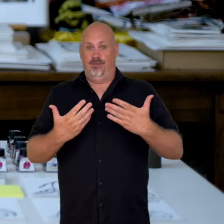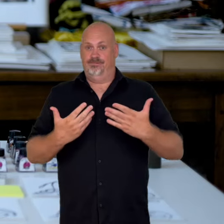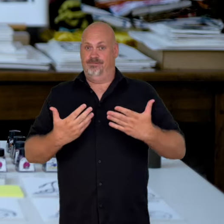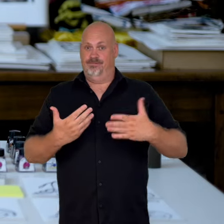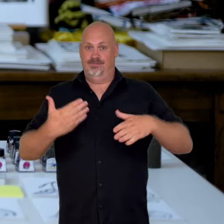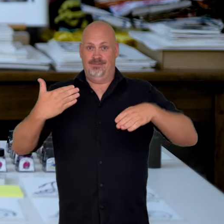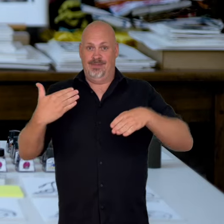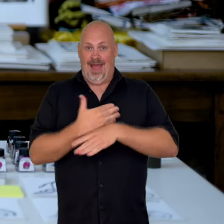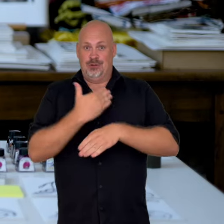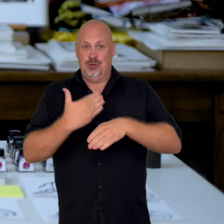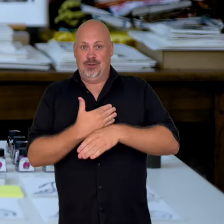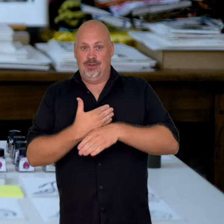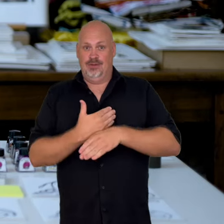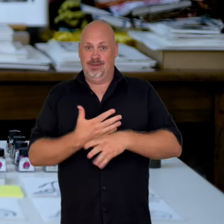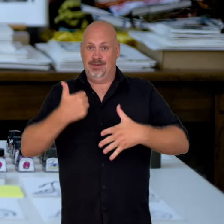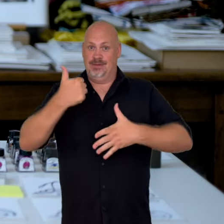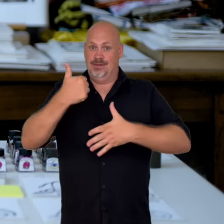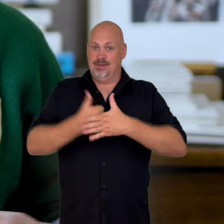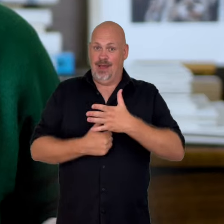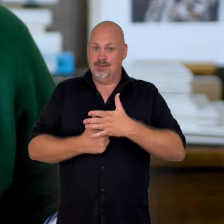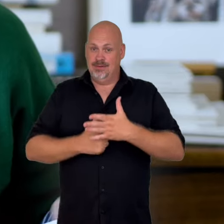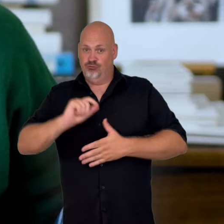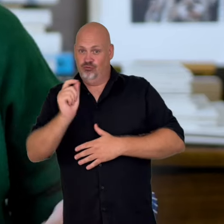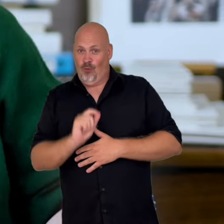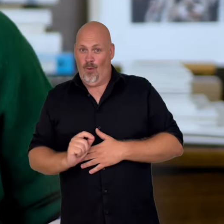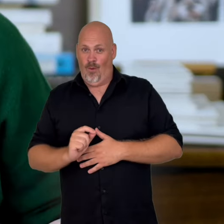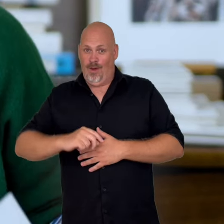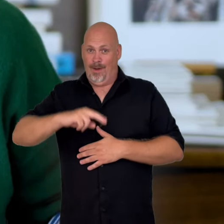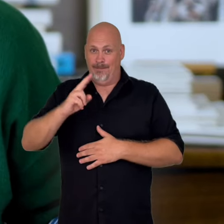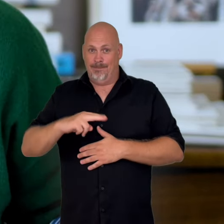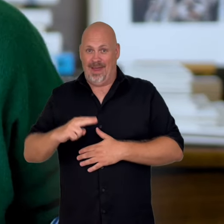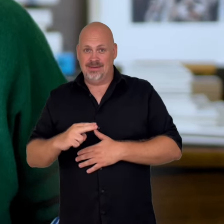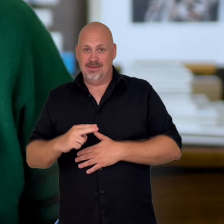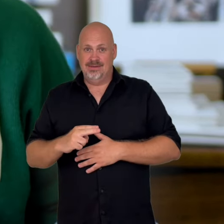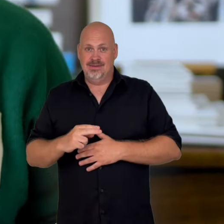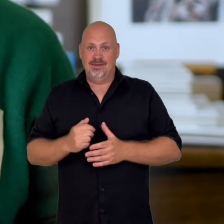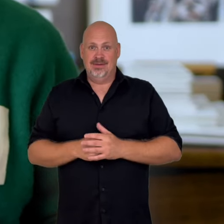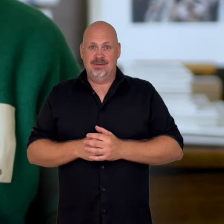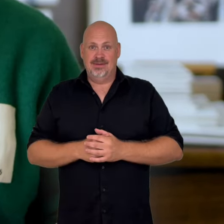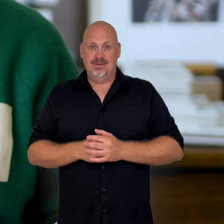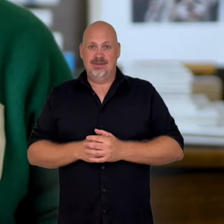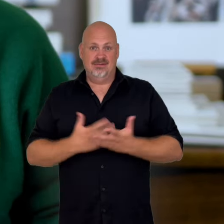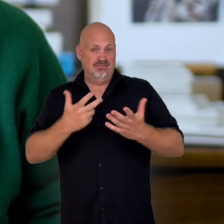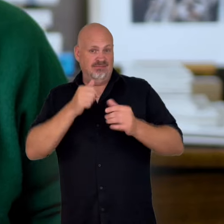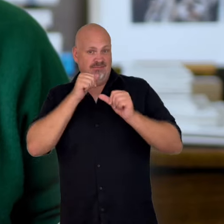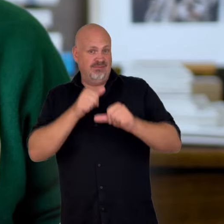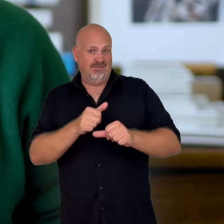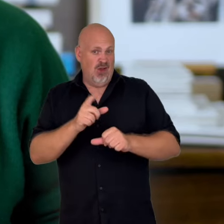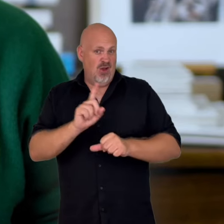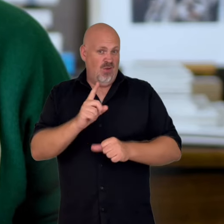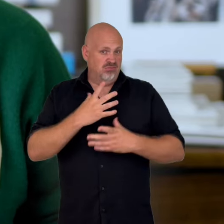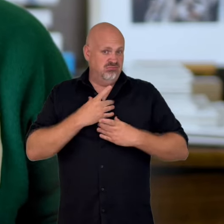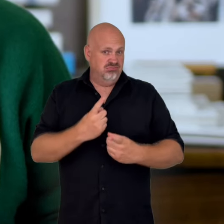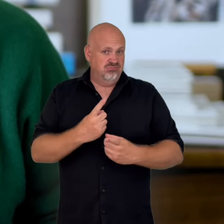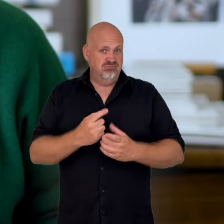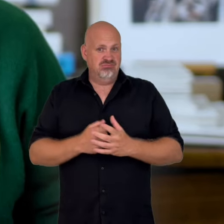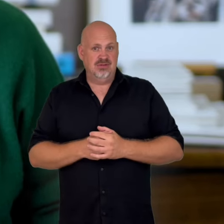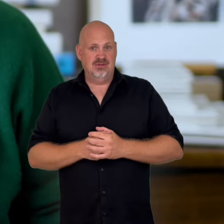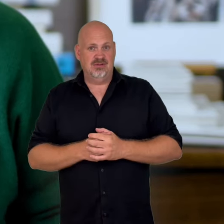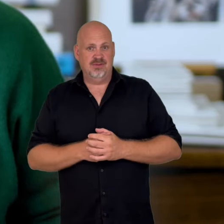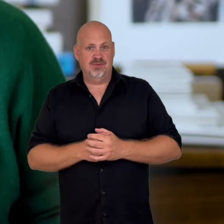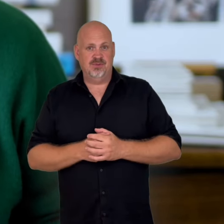It'll be a good way to proceed. Now is the action stations part, the time to start